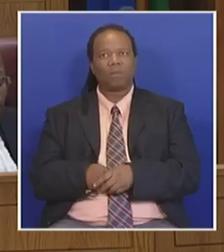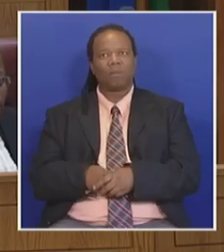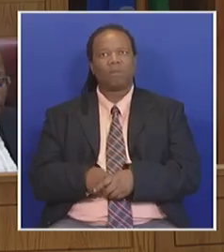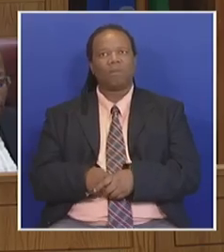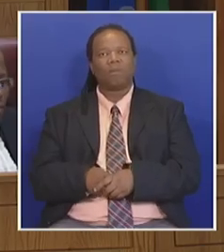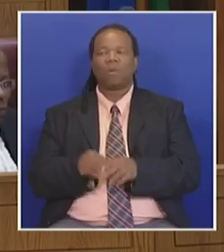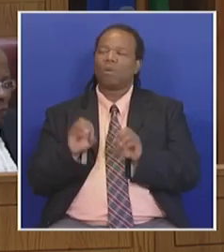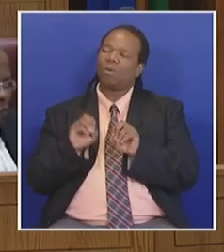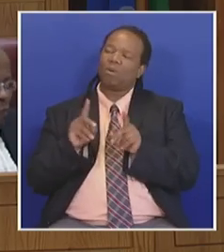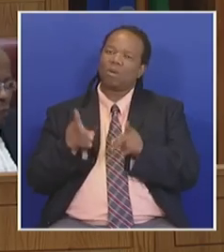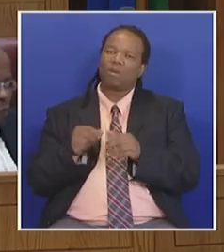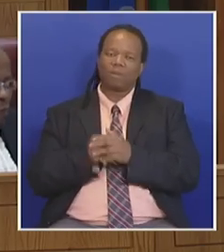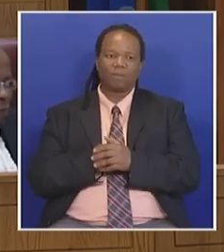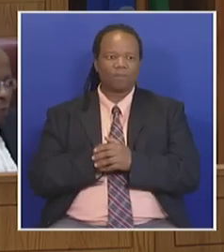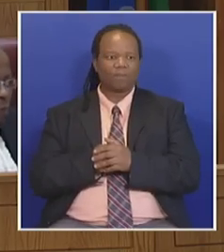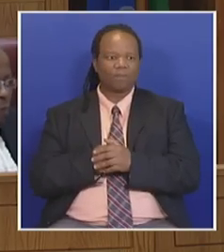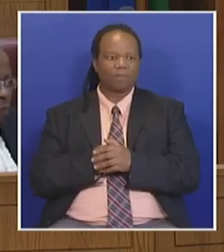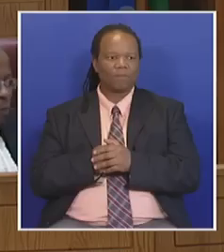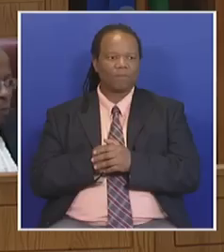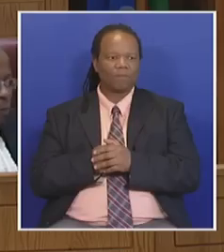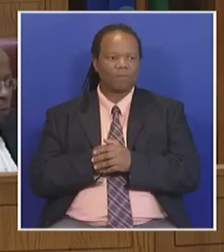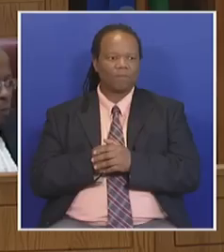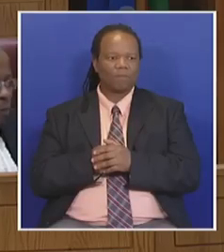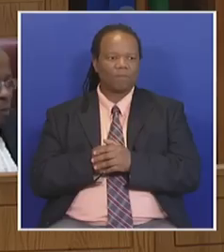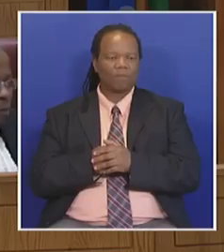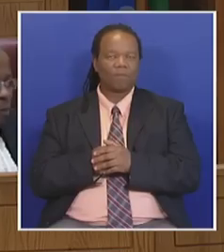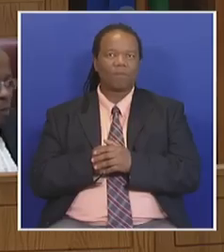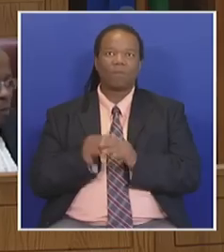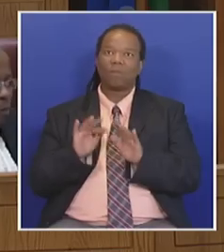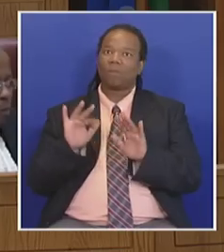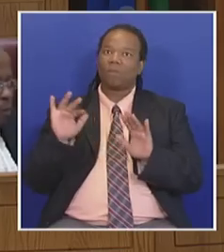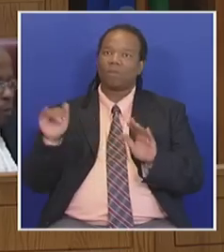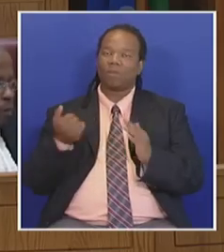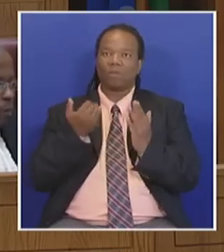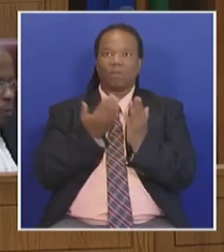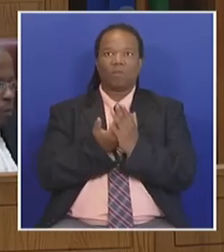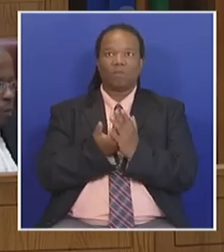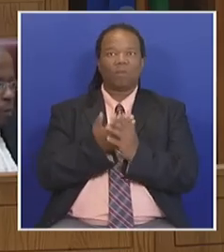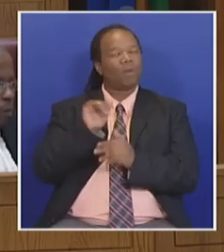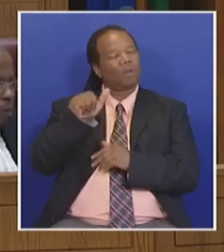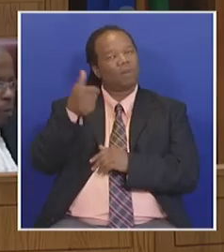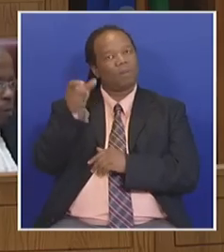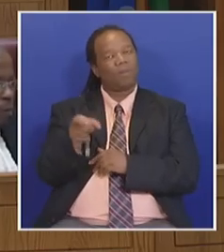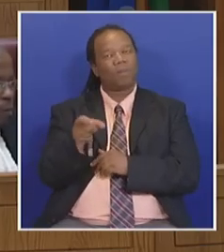Okay, then we are now still with notice. Medlamin? Without notice.